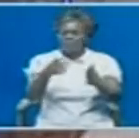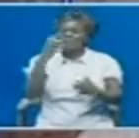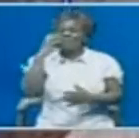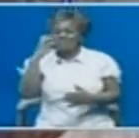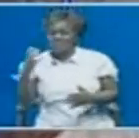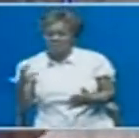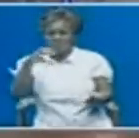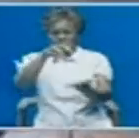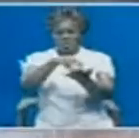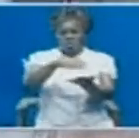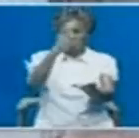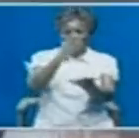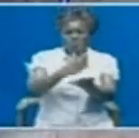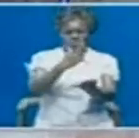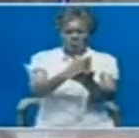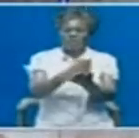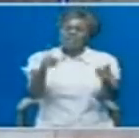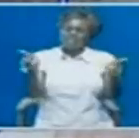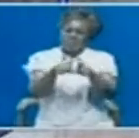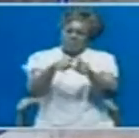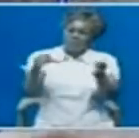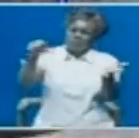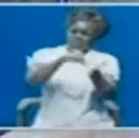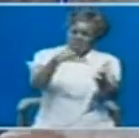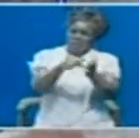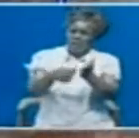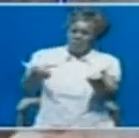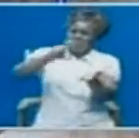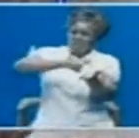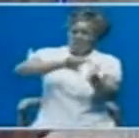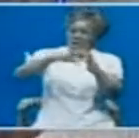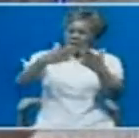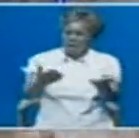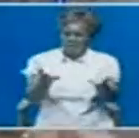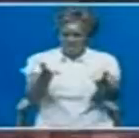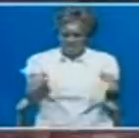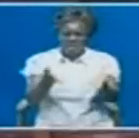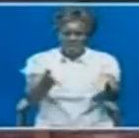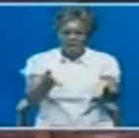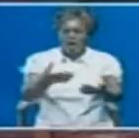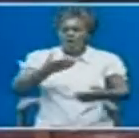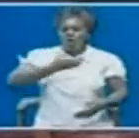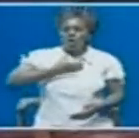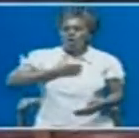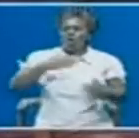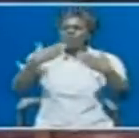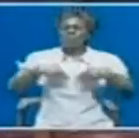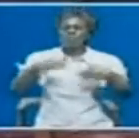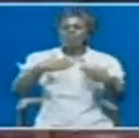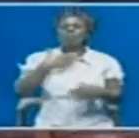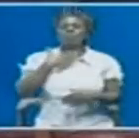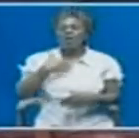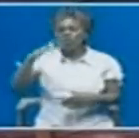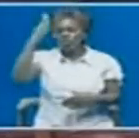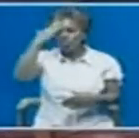sad. And then to add insult to injury is that here, my own people do not want to know me after